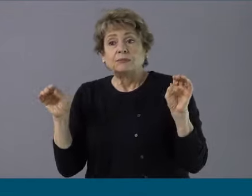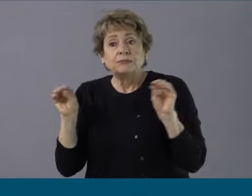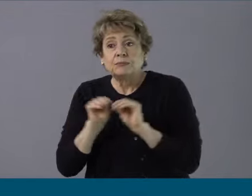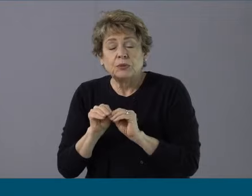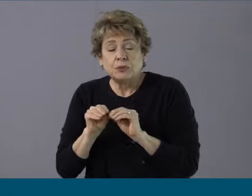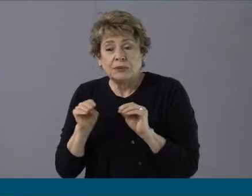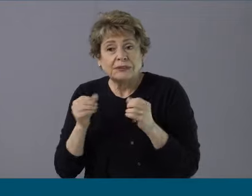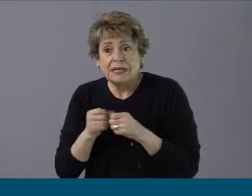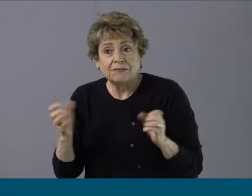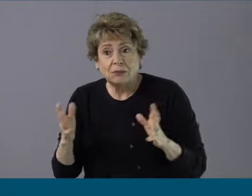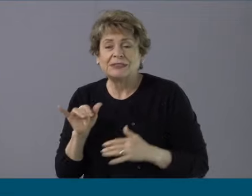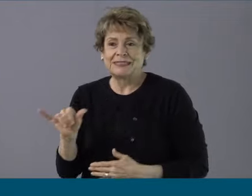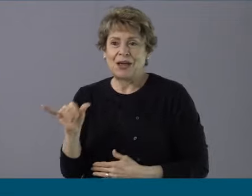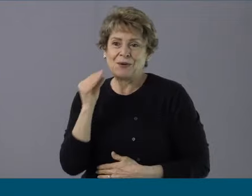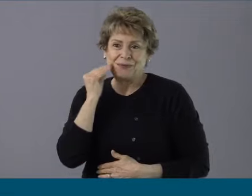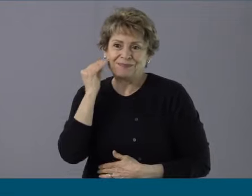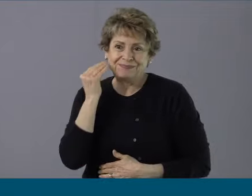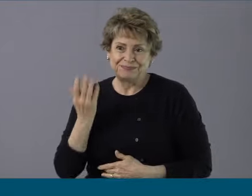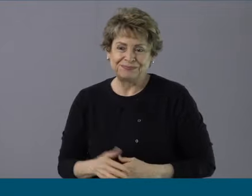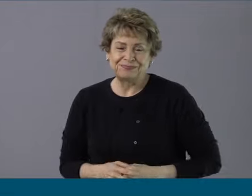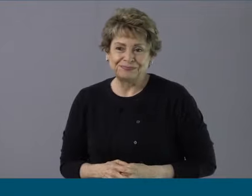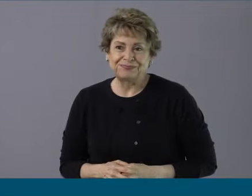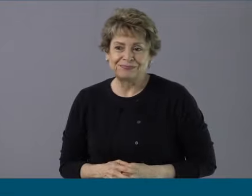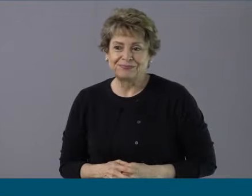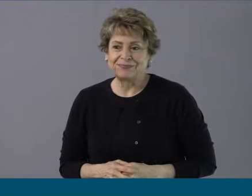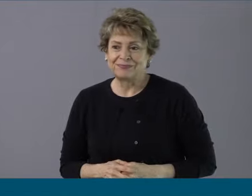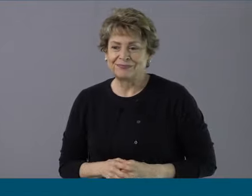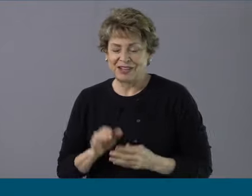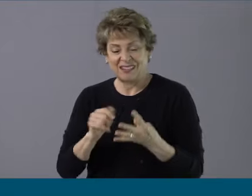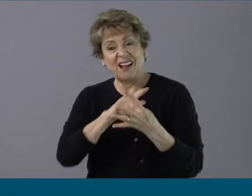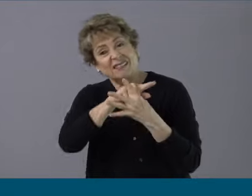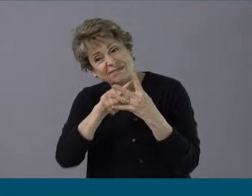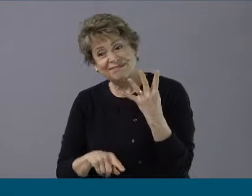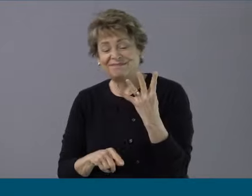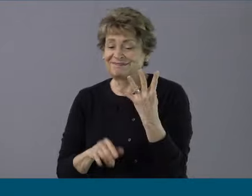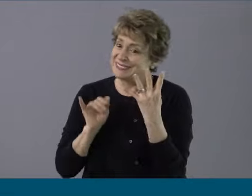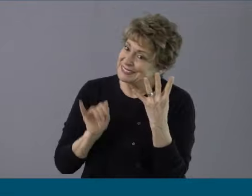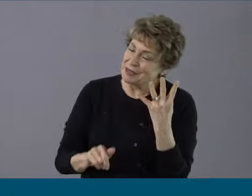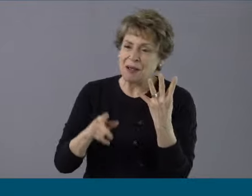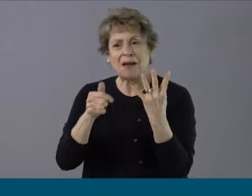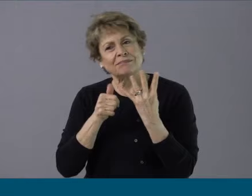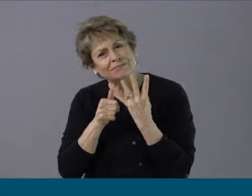continue doing them and doing them on a more widespread and consistent basis.